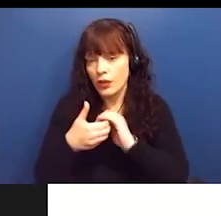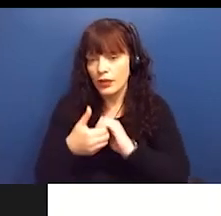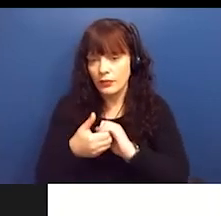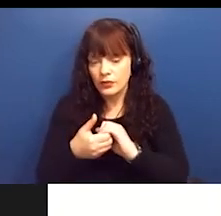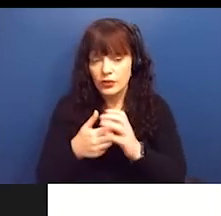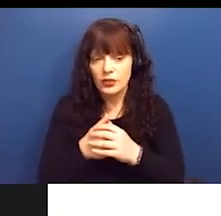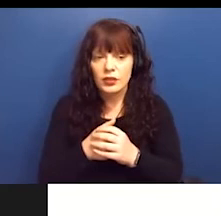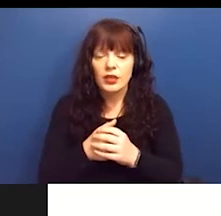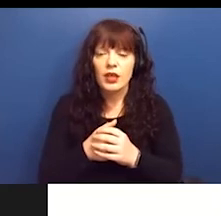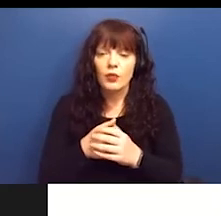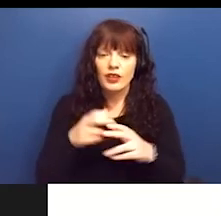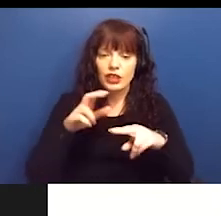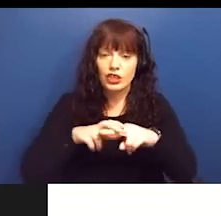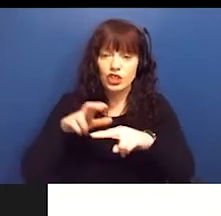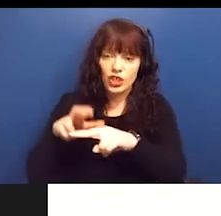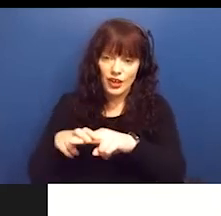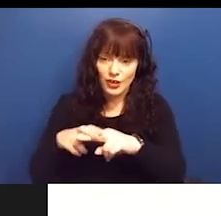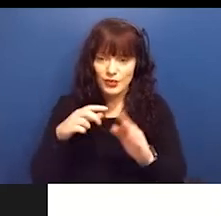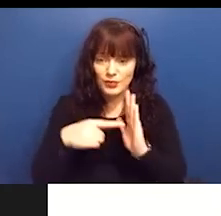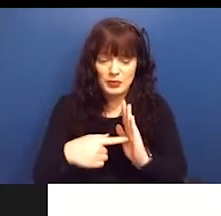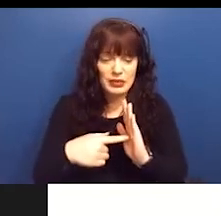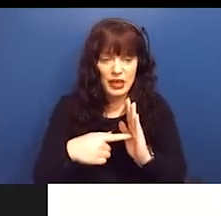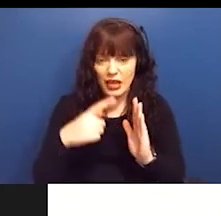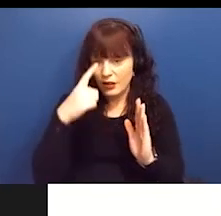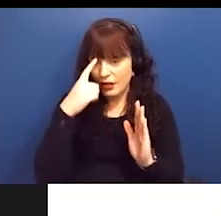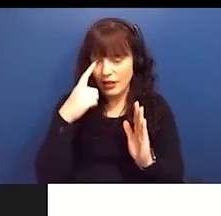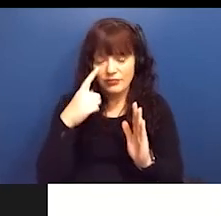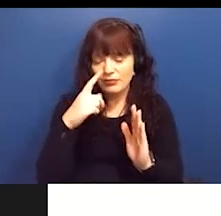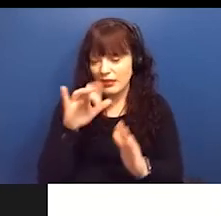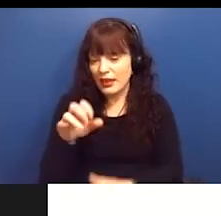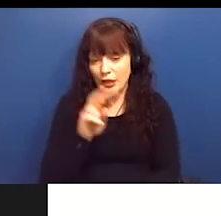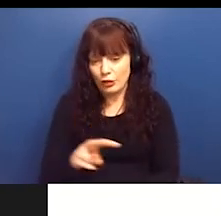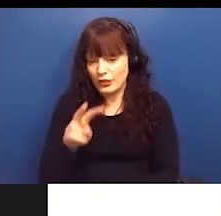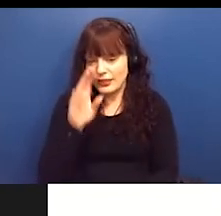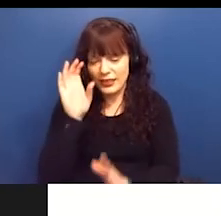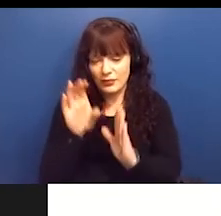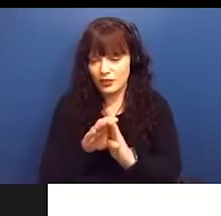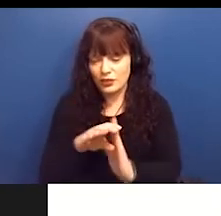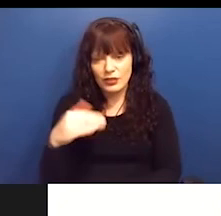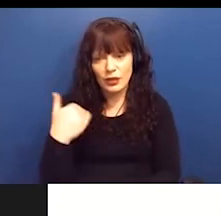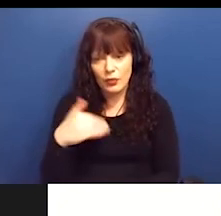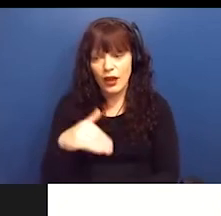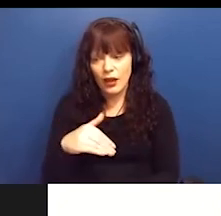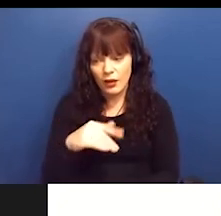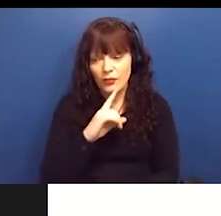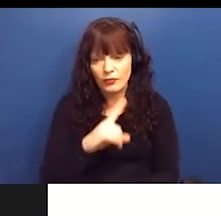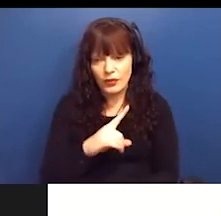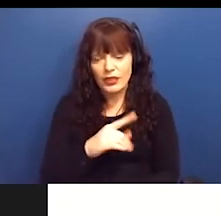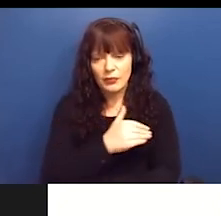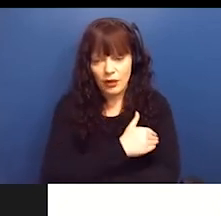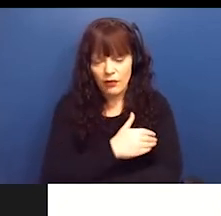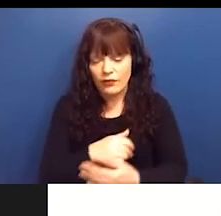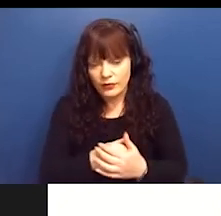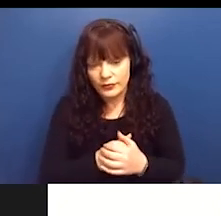represented by the chairs. I just looked at that image and I thought, wow, that was such a powerful image.